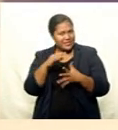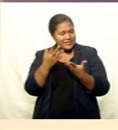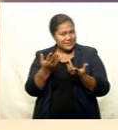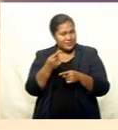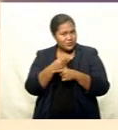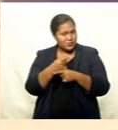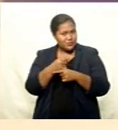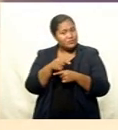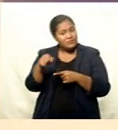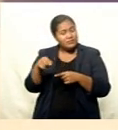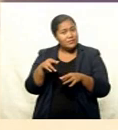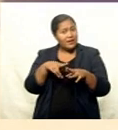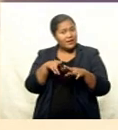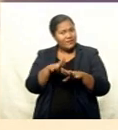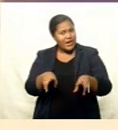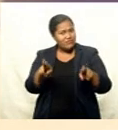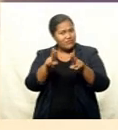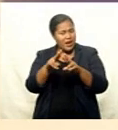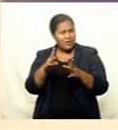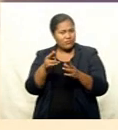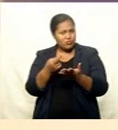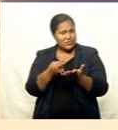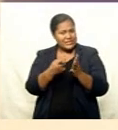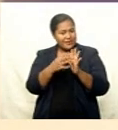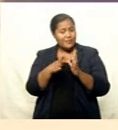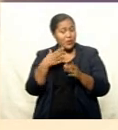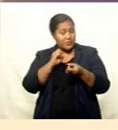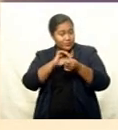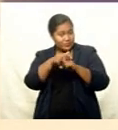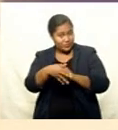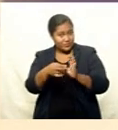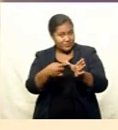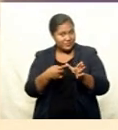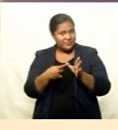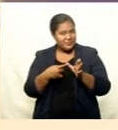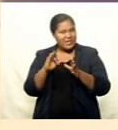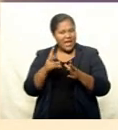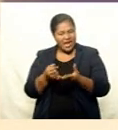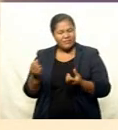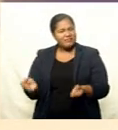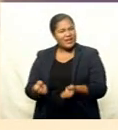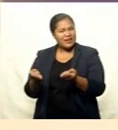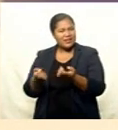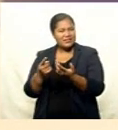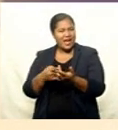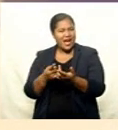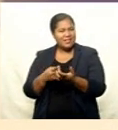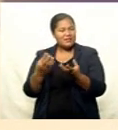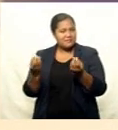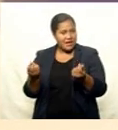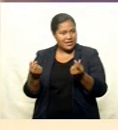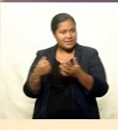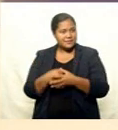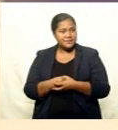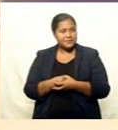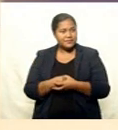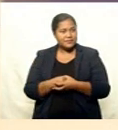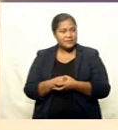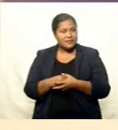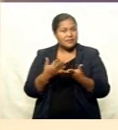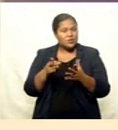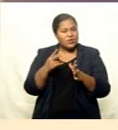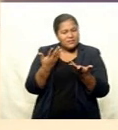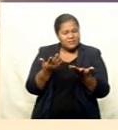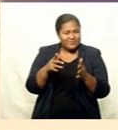Federal Reserve minutes faded while pandemic recovery boosted other currencies. With a light calendar and dead